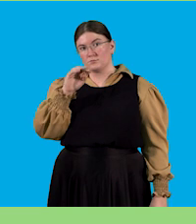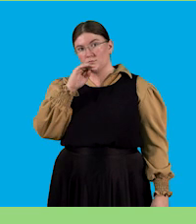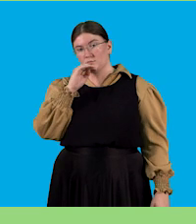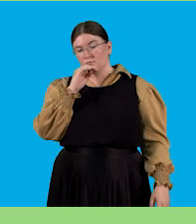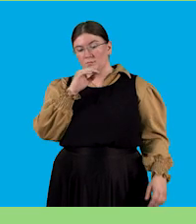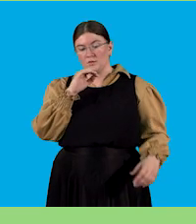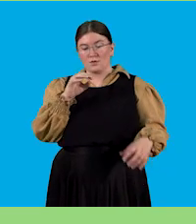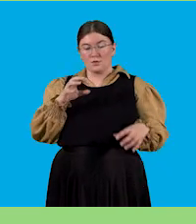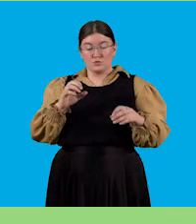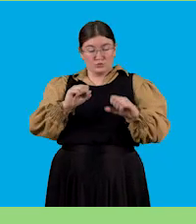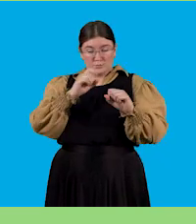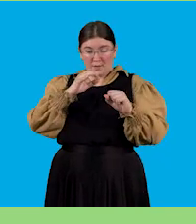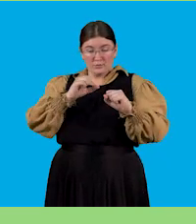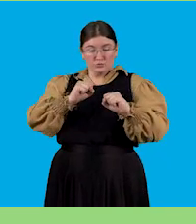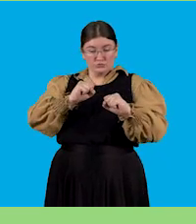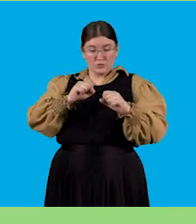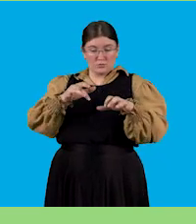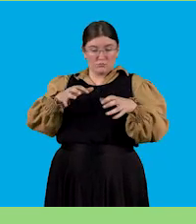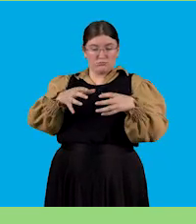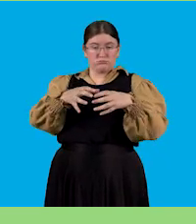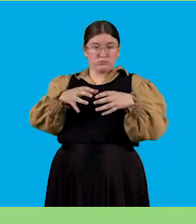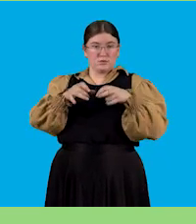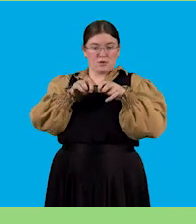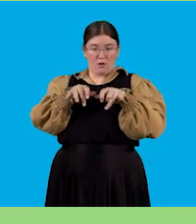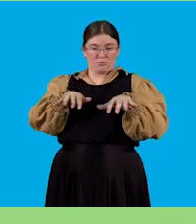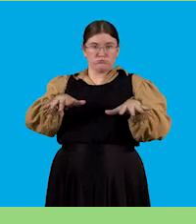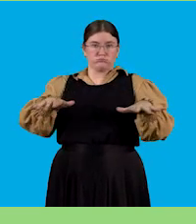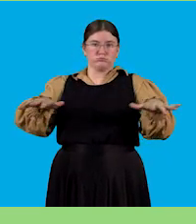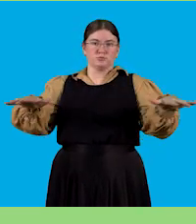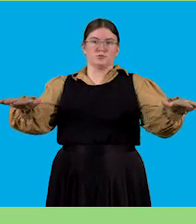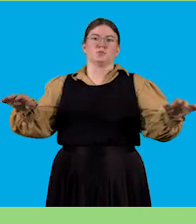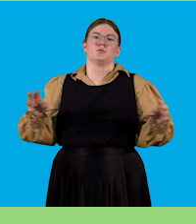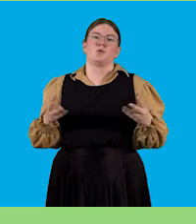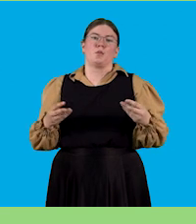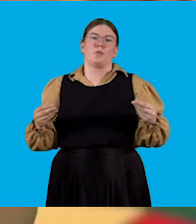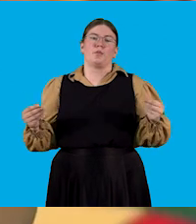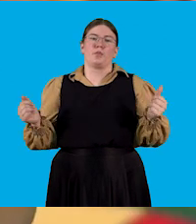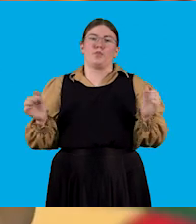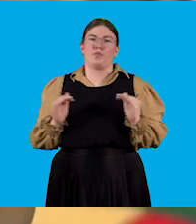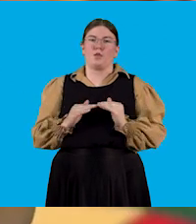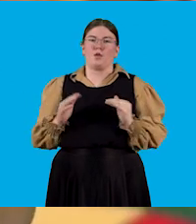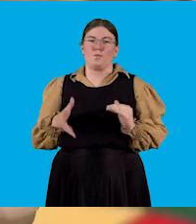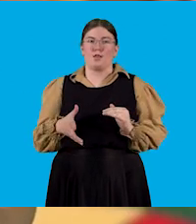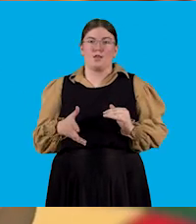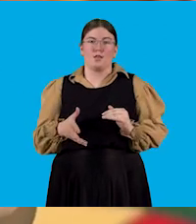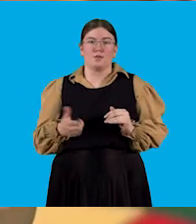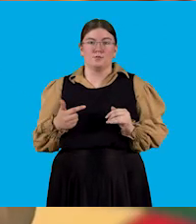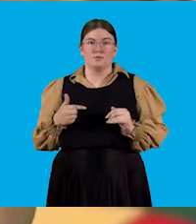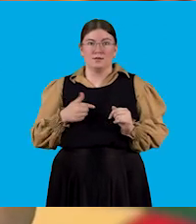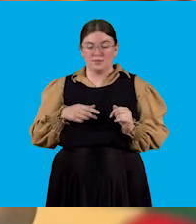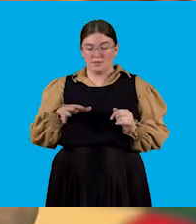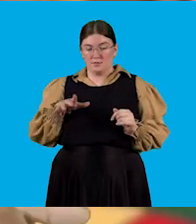an area of low concentration. So with the explanation of the process of gas